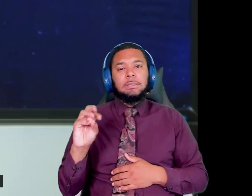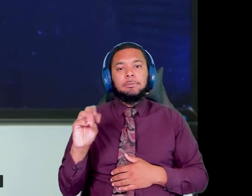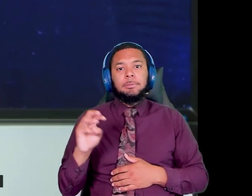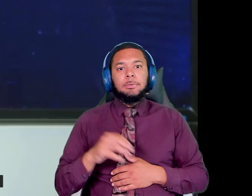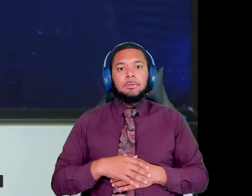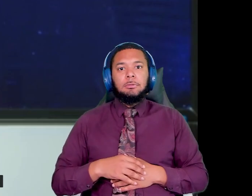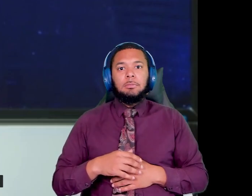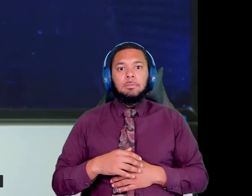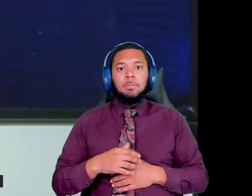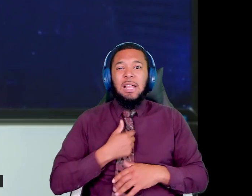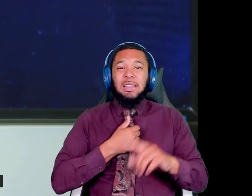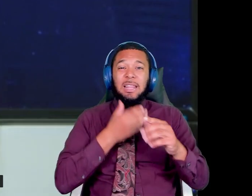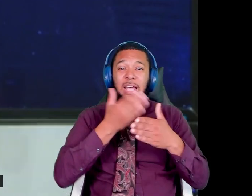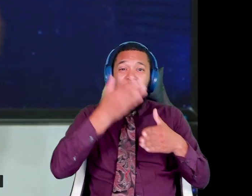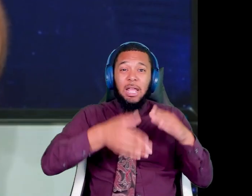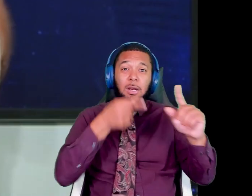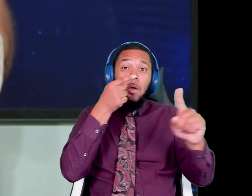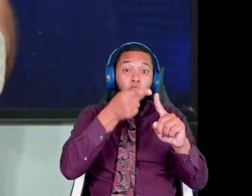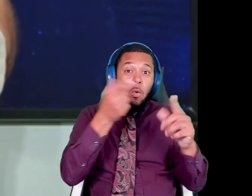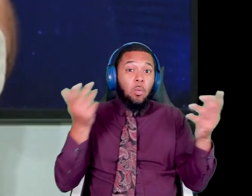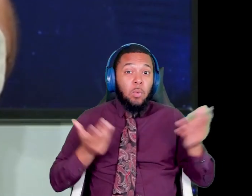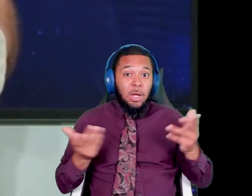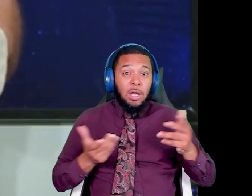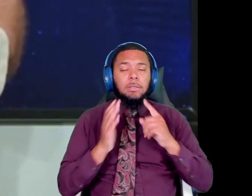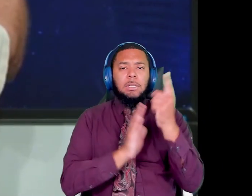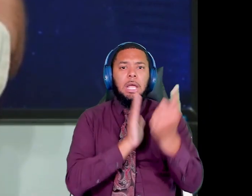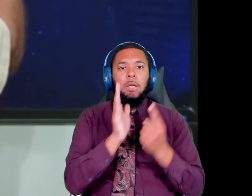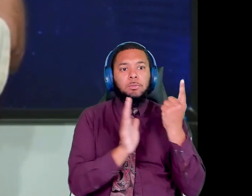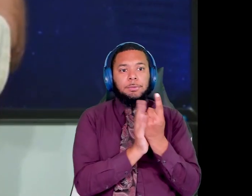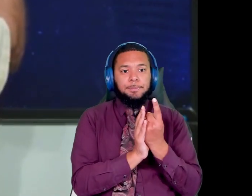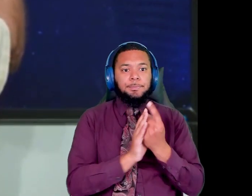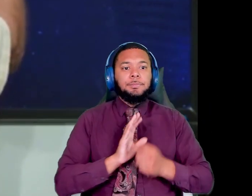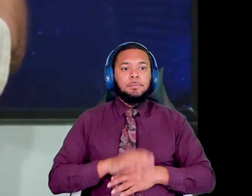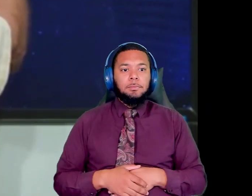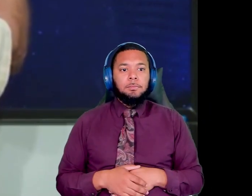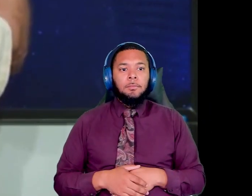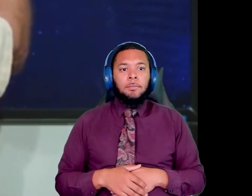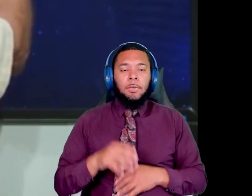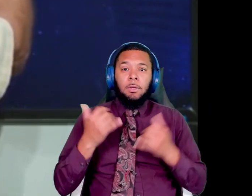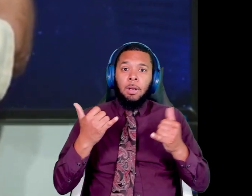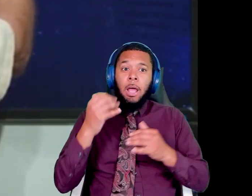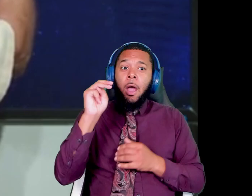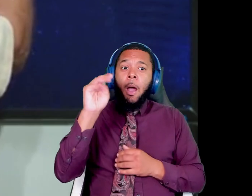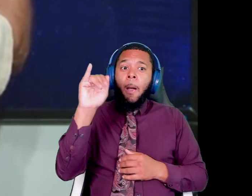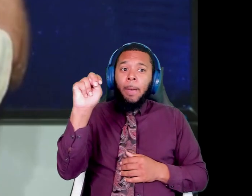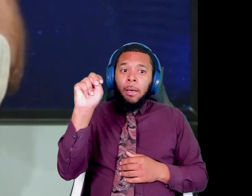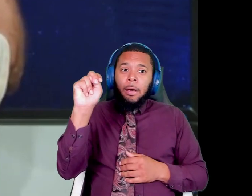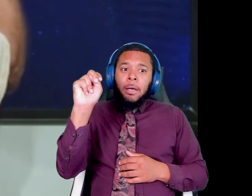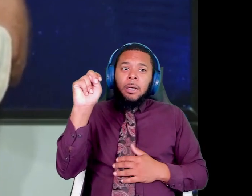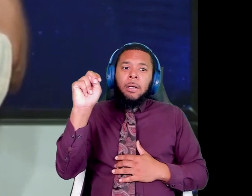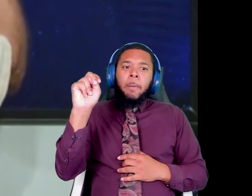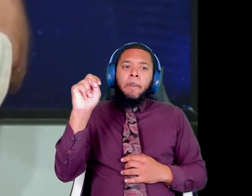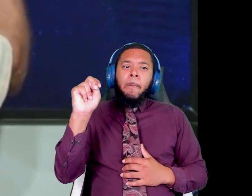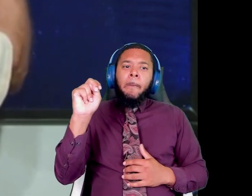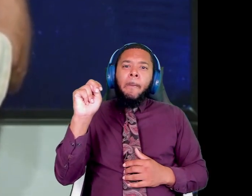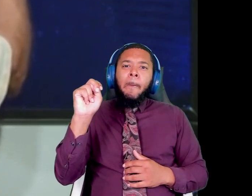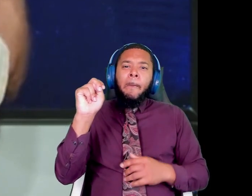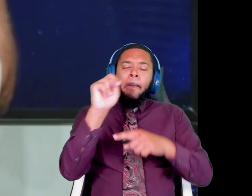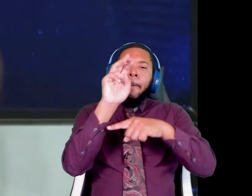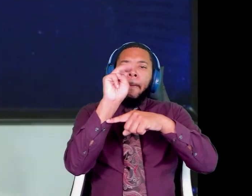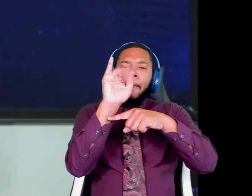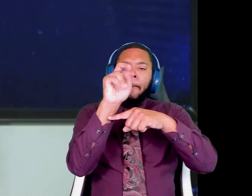want hours. So let's also multiply by minutes per